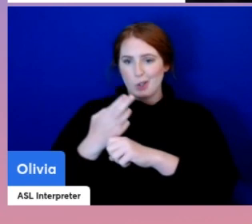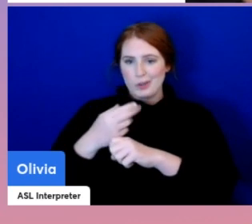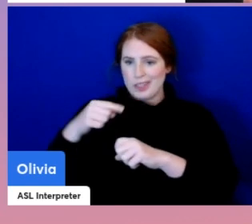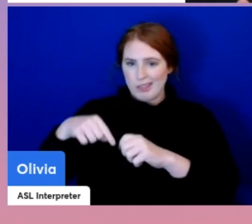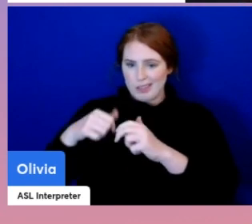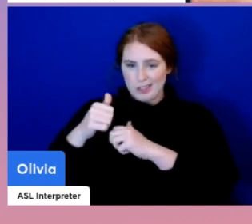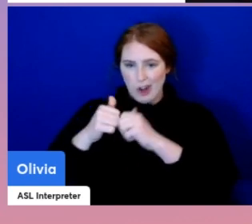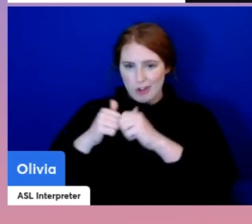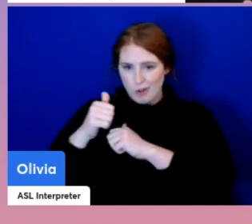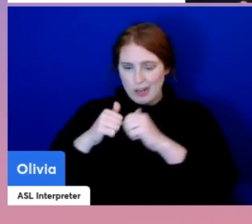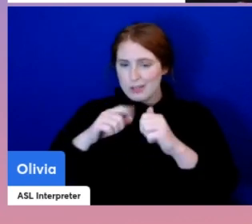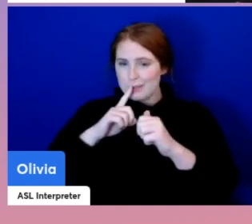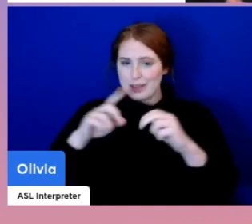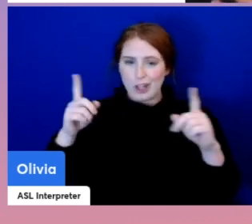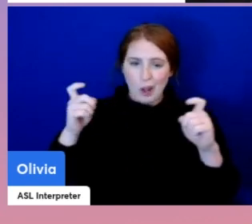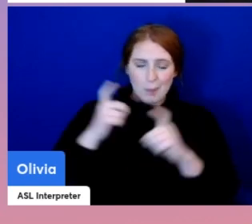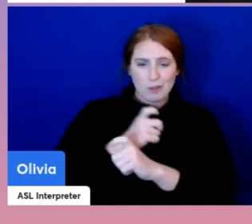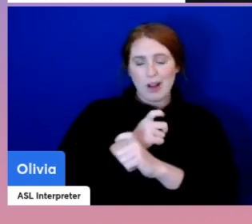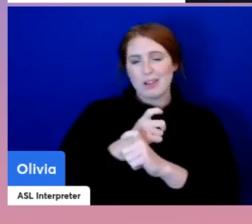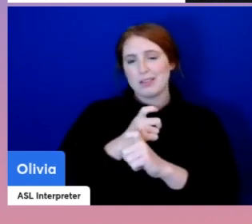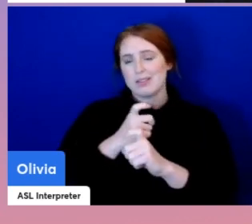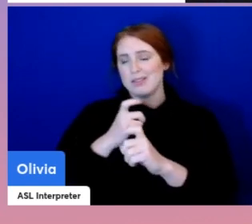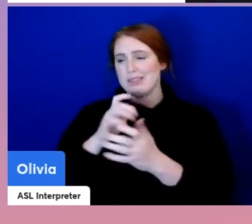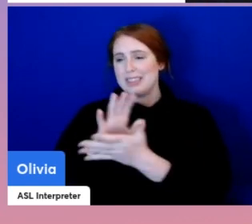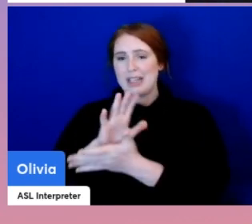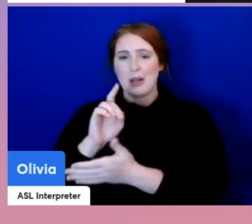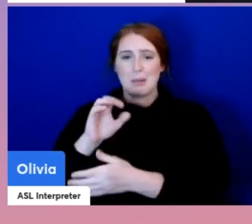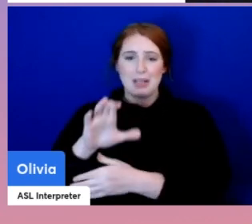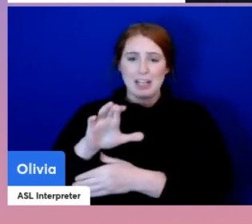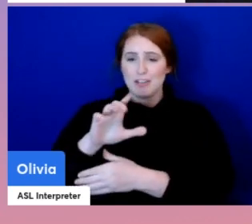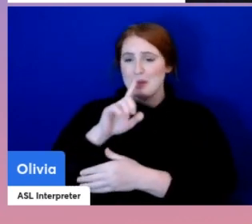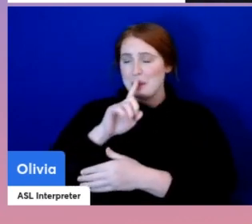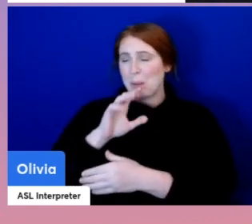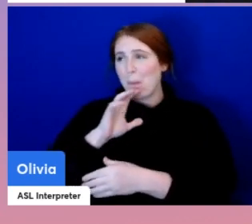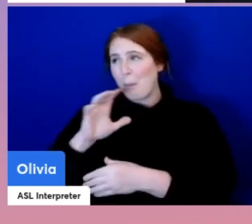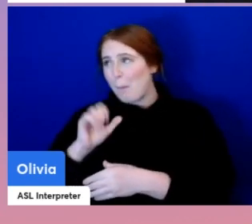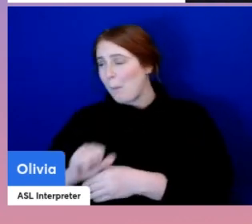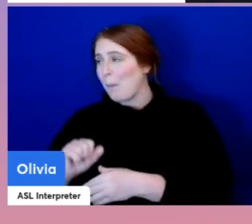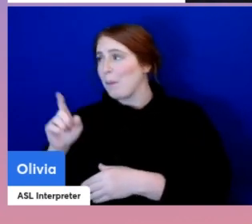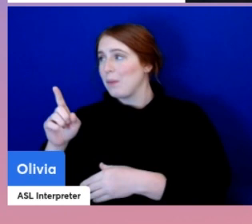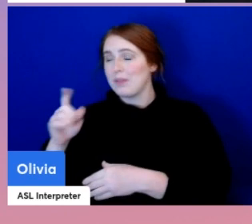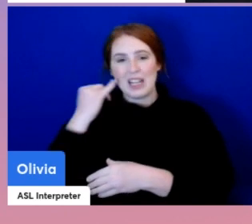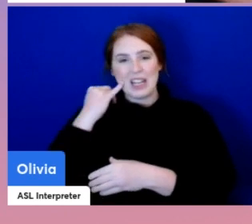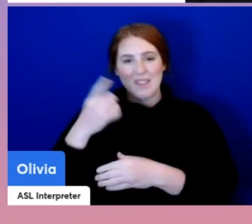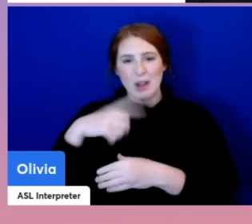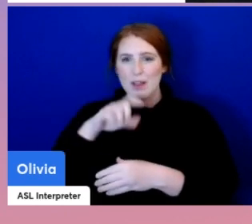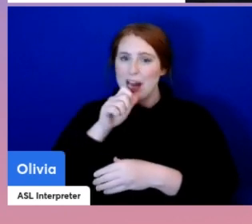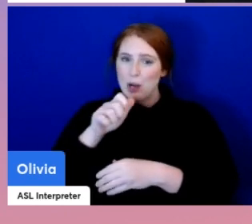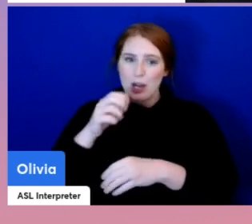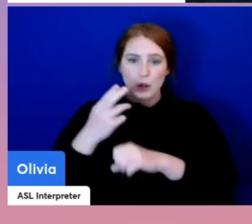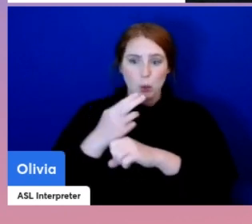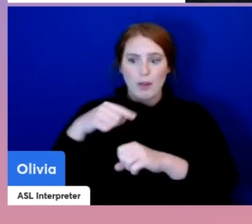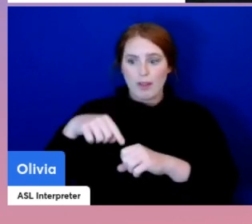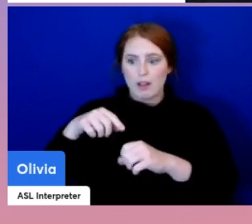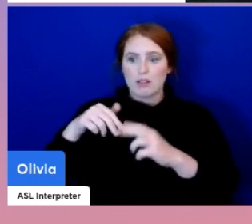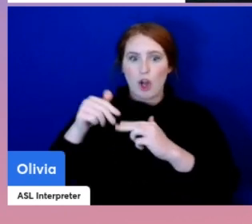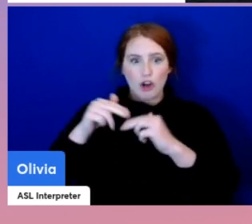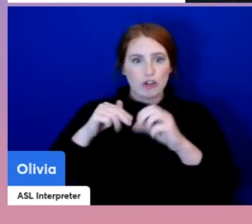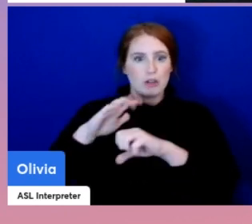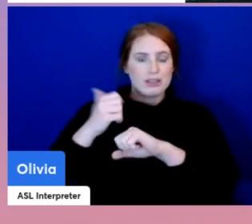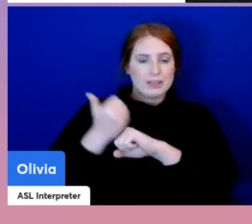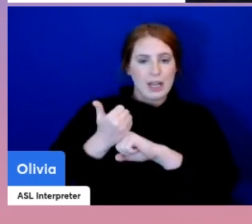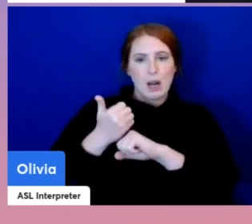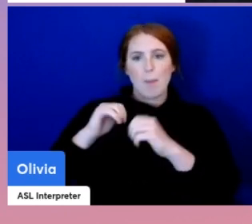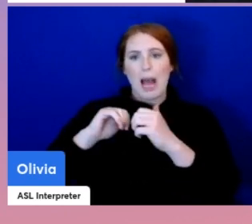complex, unwieldy, and the documentation has already gone out of date. And if no one is using our construct, how can we be sure they're producing secure artifacts to be